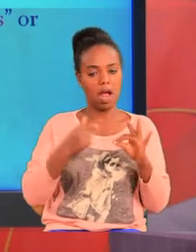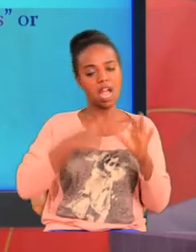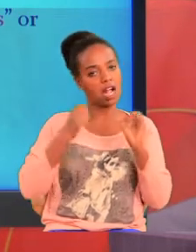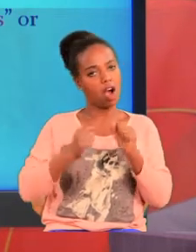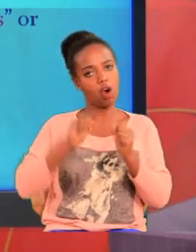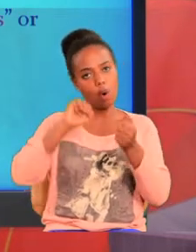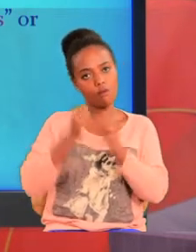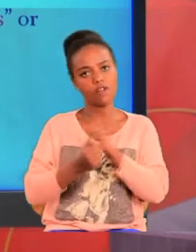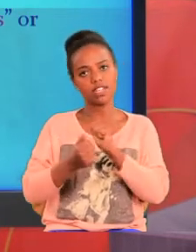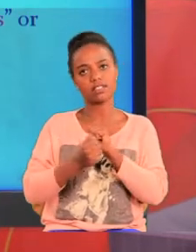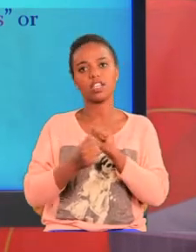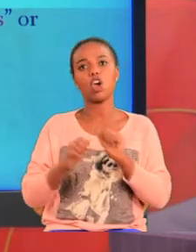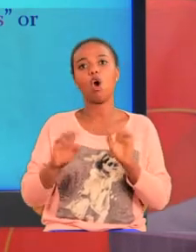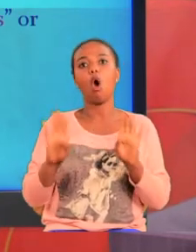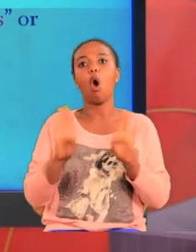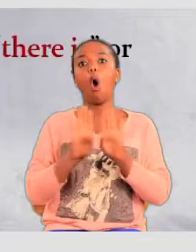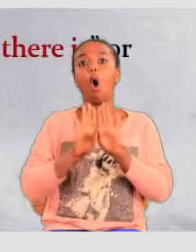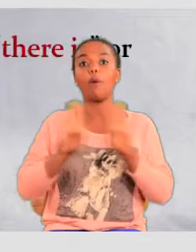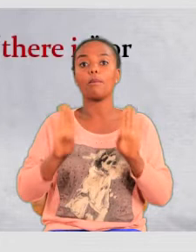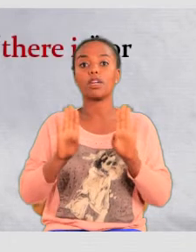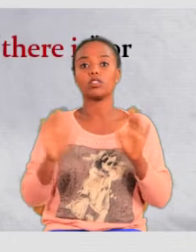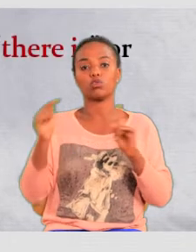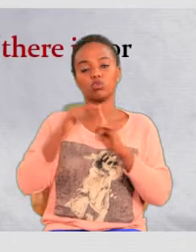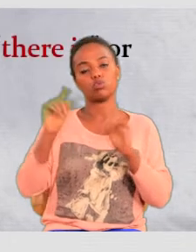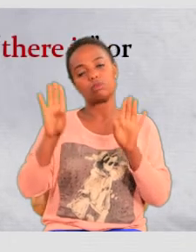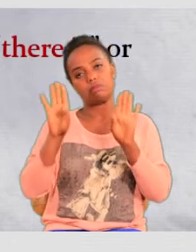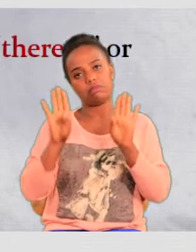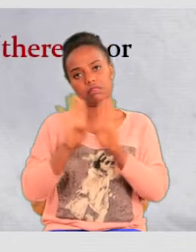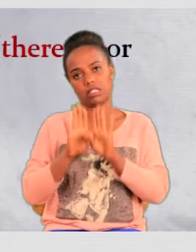this open statement to statement using quantifier.